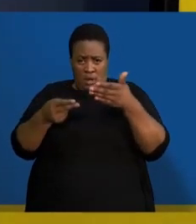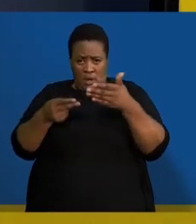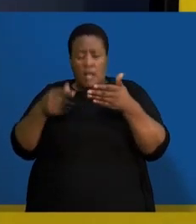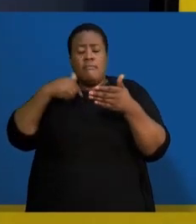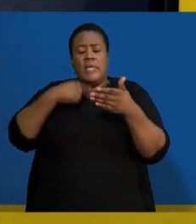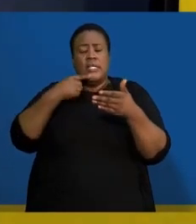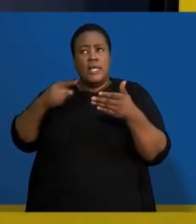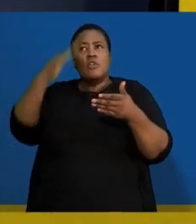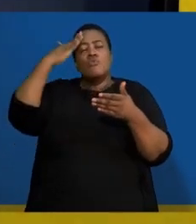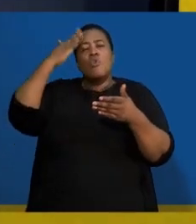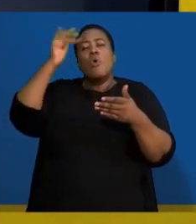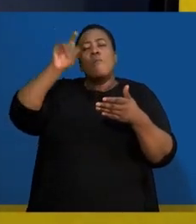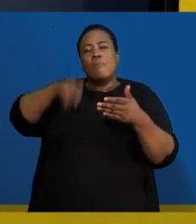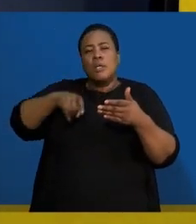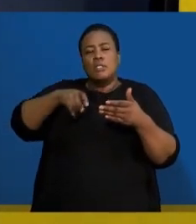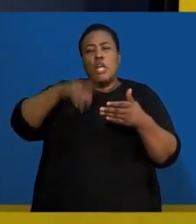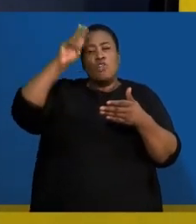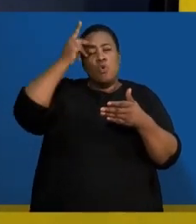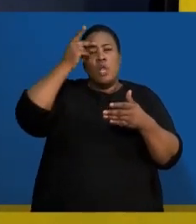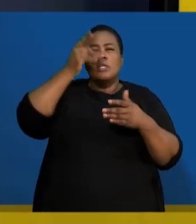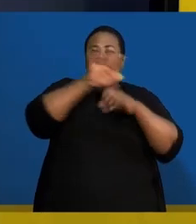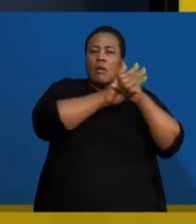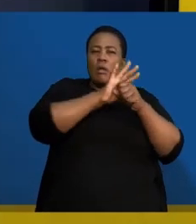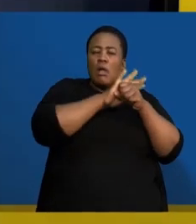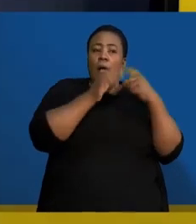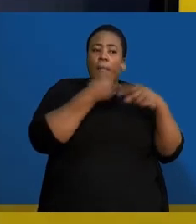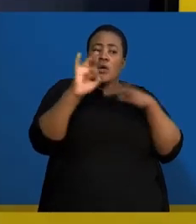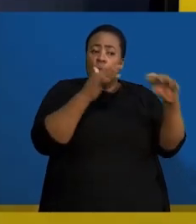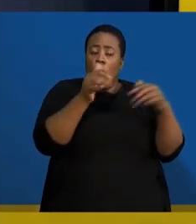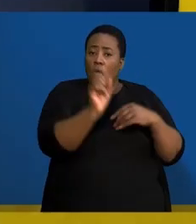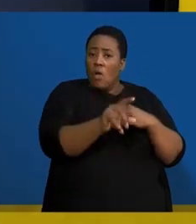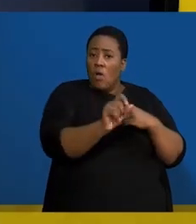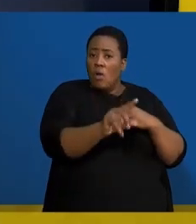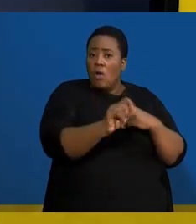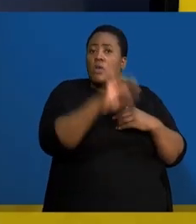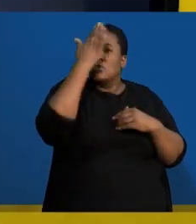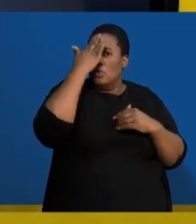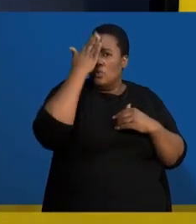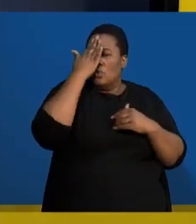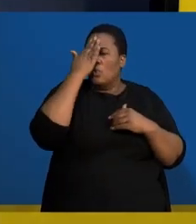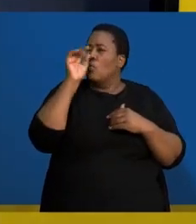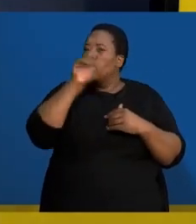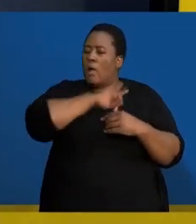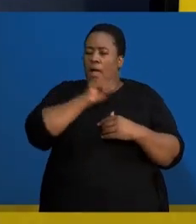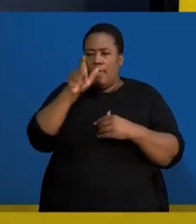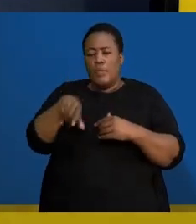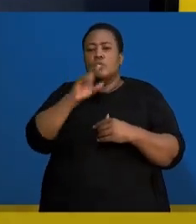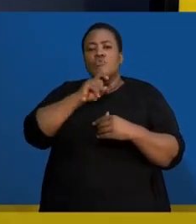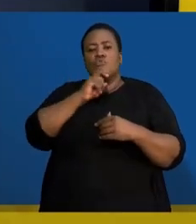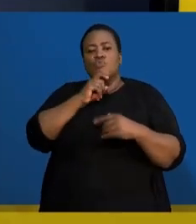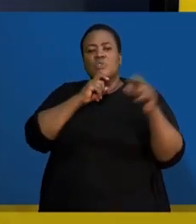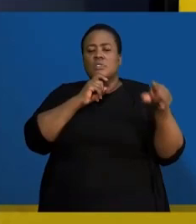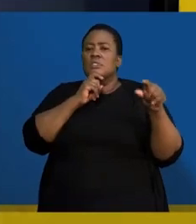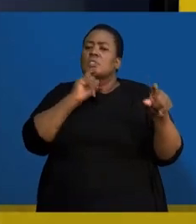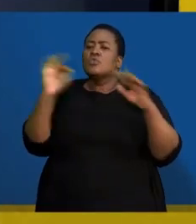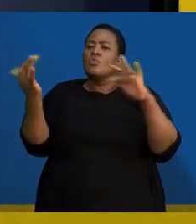know or have prior knowledge of the Vietnam War to understand why the cartoonist would have used that word in